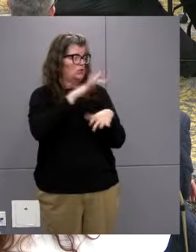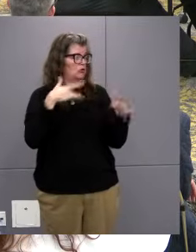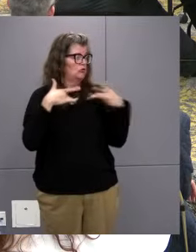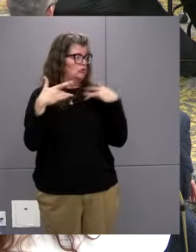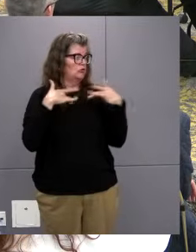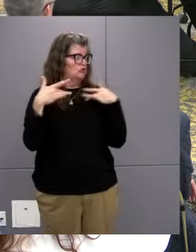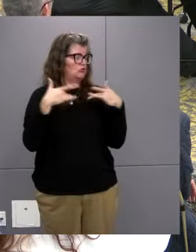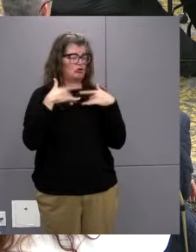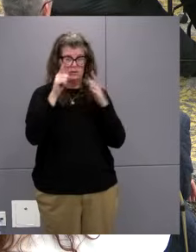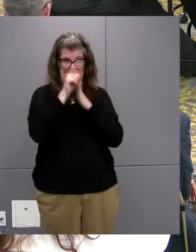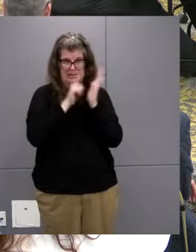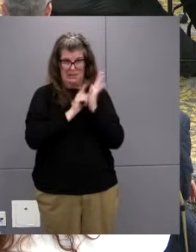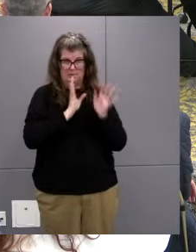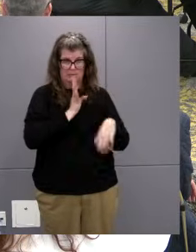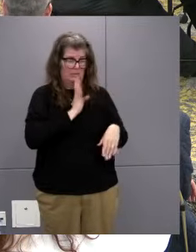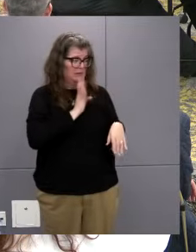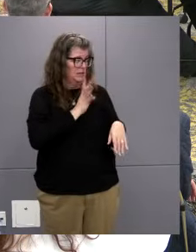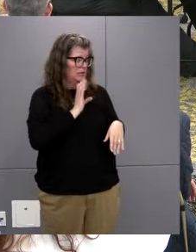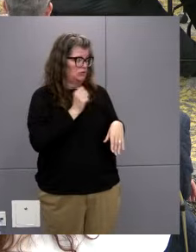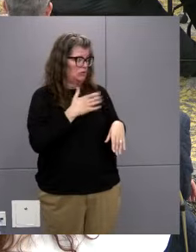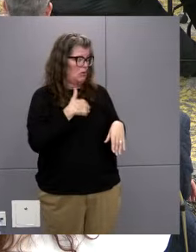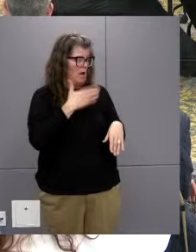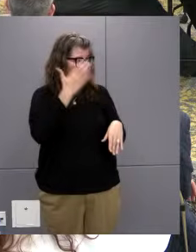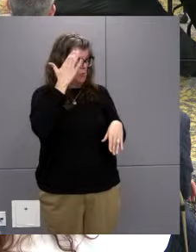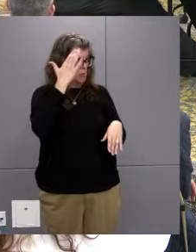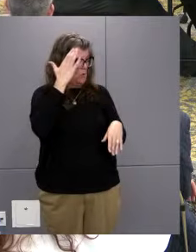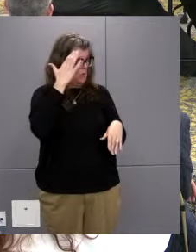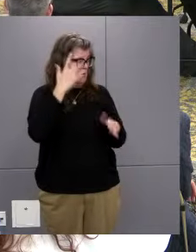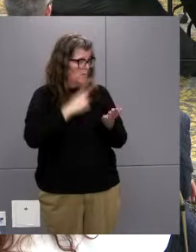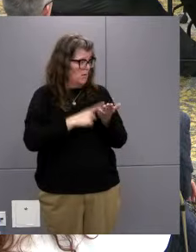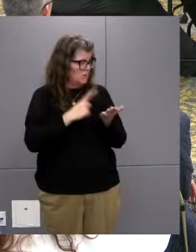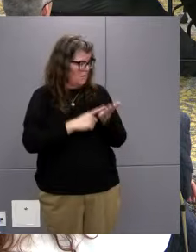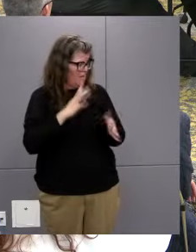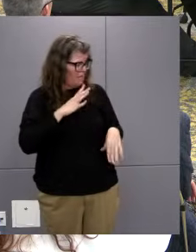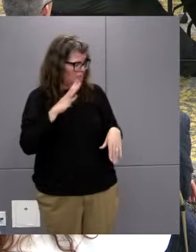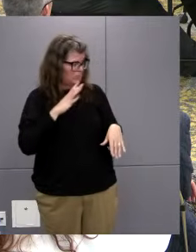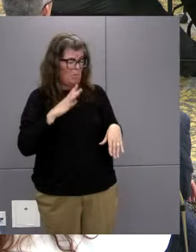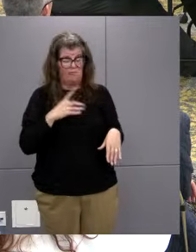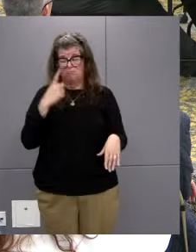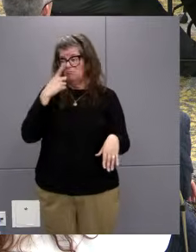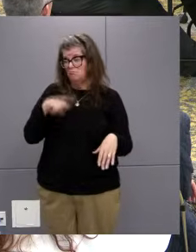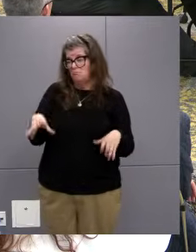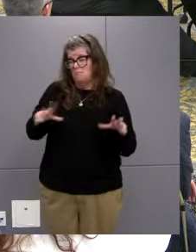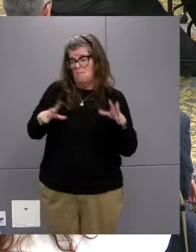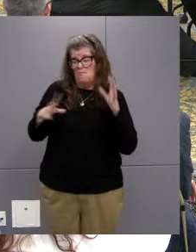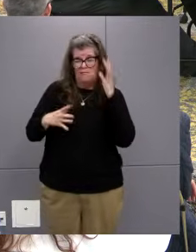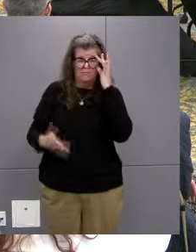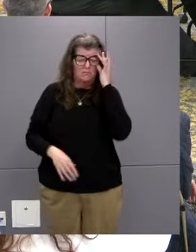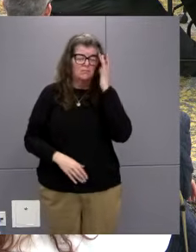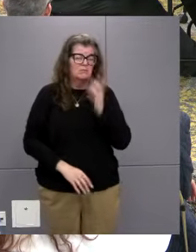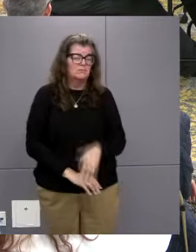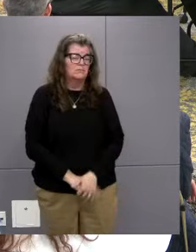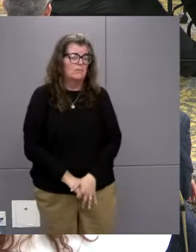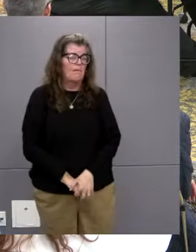I'm well-informed and can discuss it. Is that okay? Thanks. That's fine. Thank